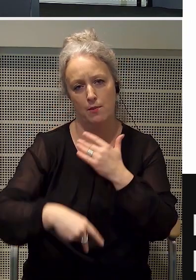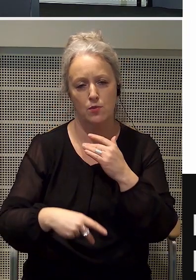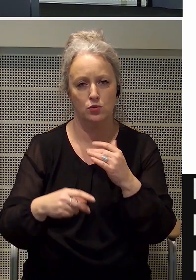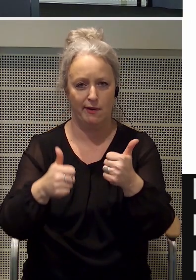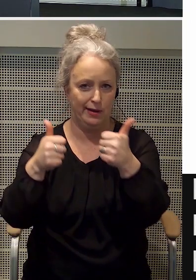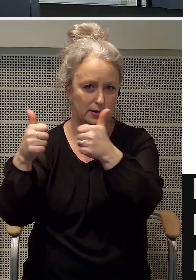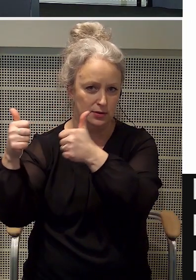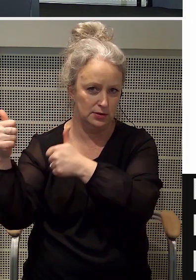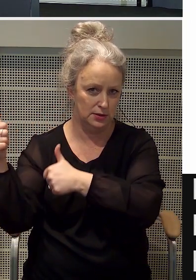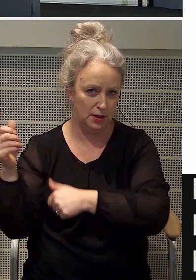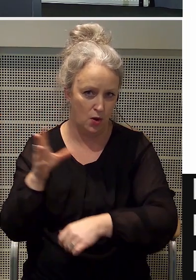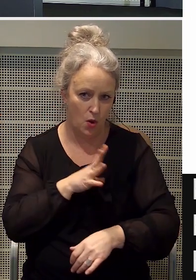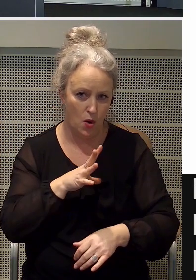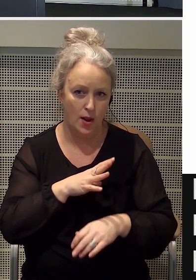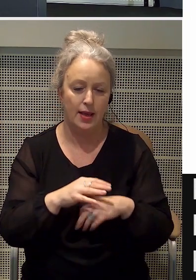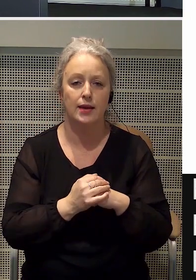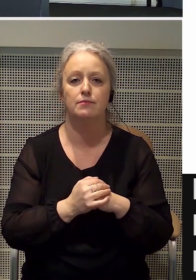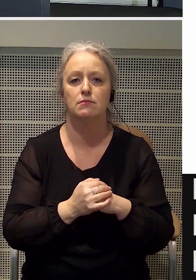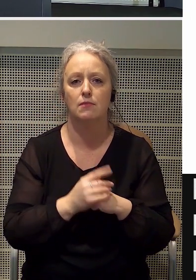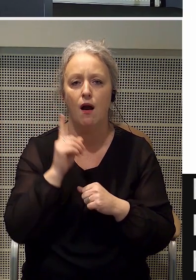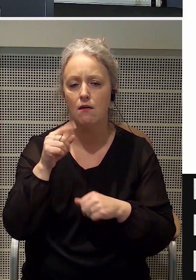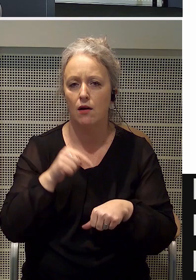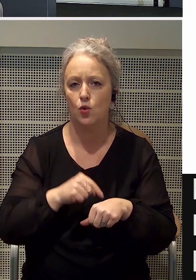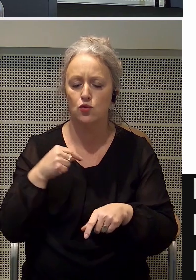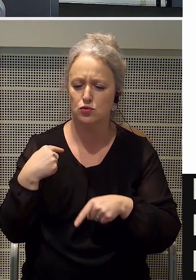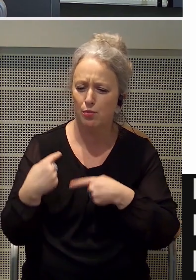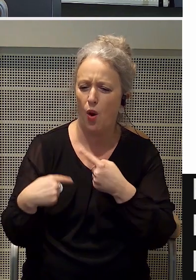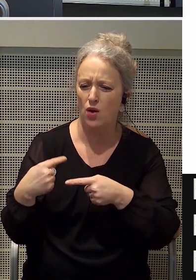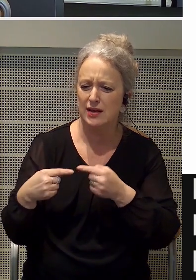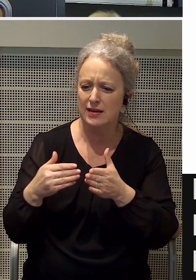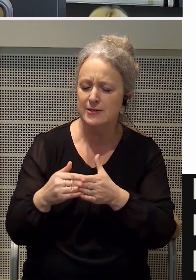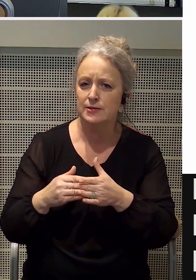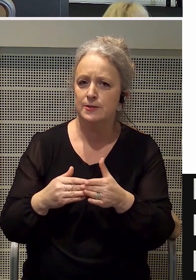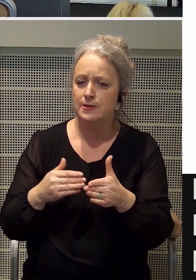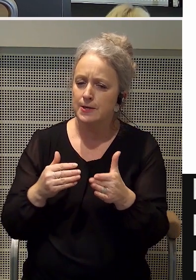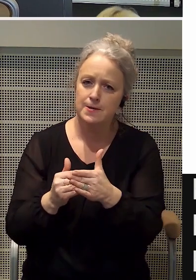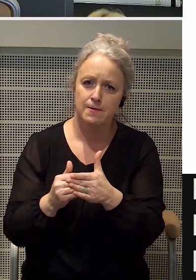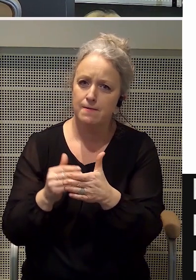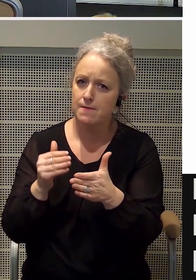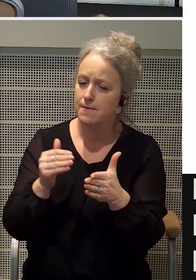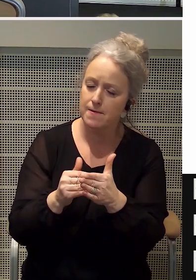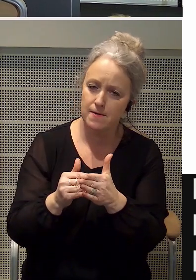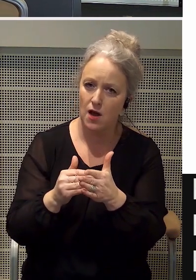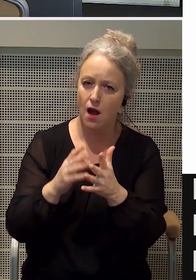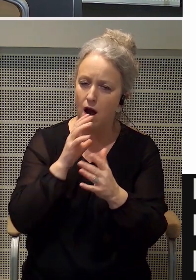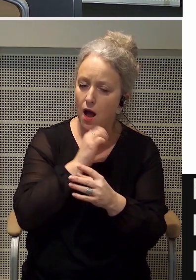I think that with the two first cases, we did fine. If somebody thought that this was a